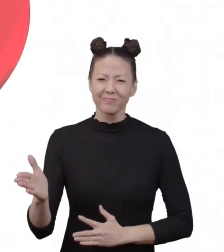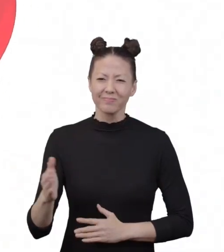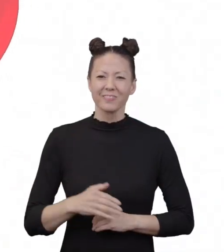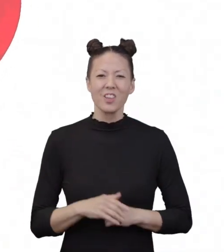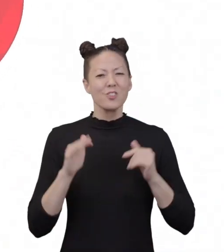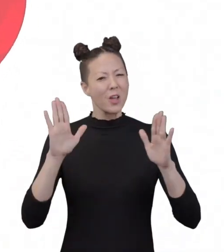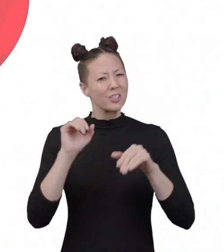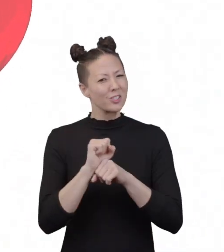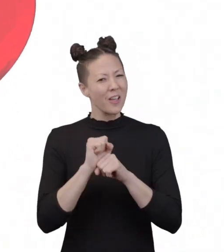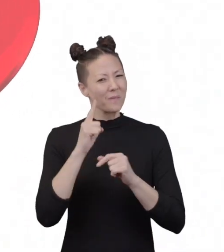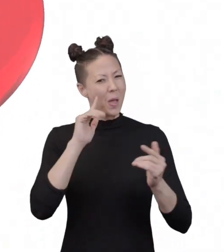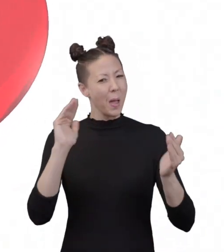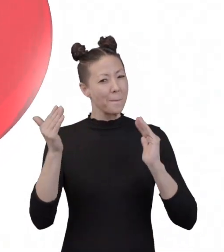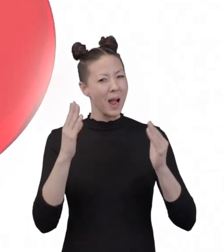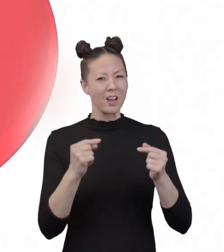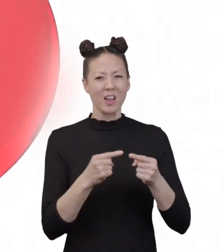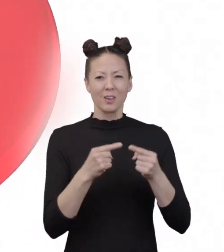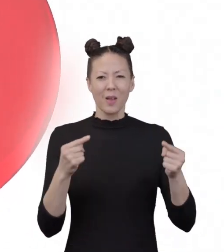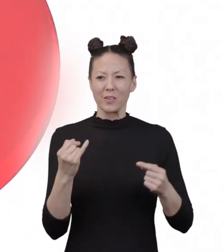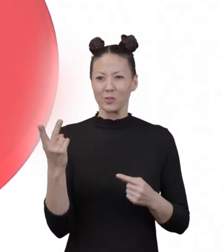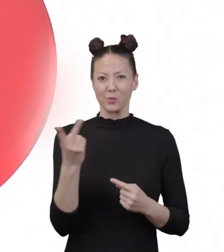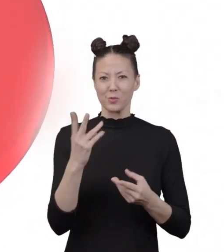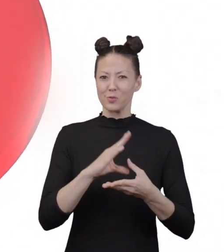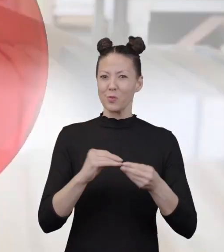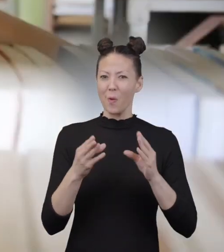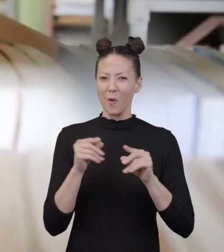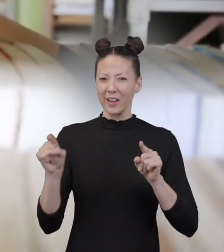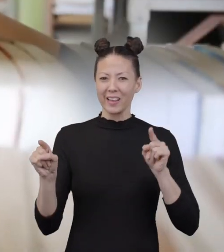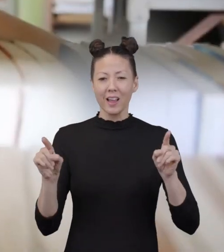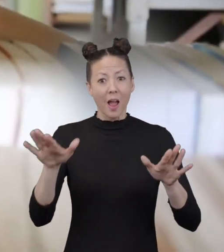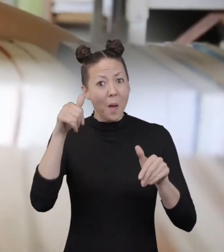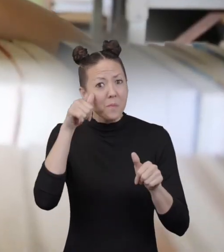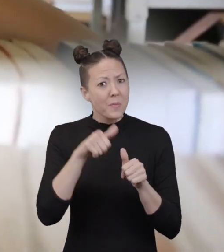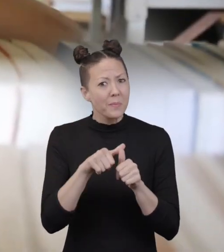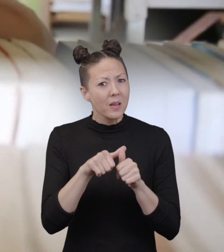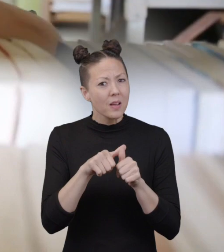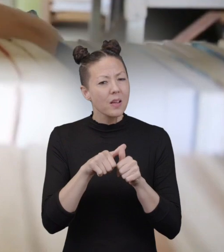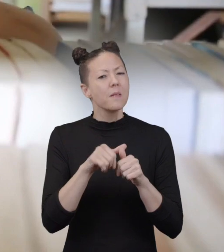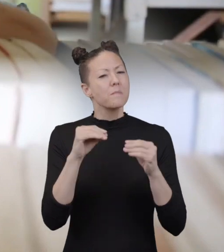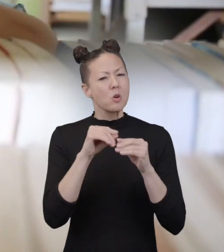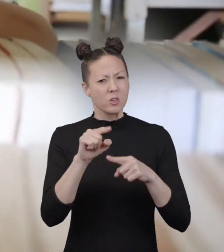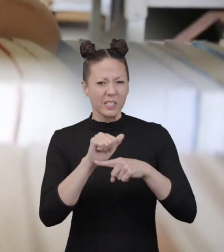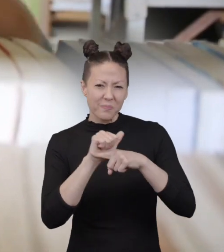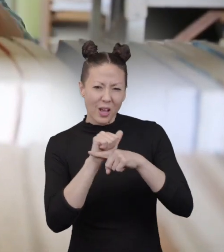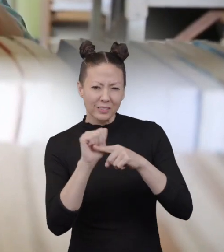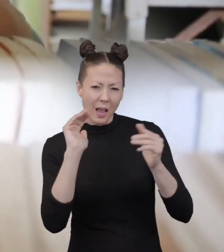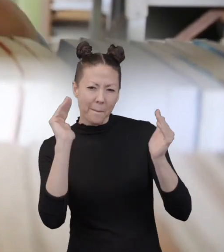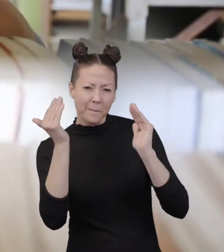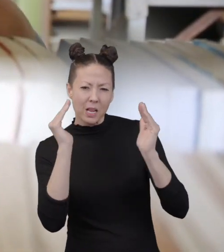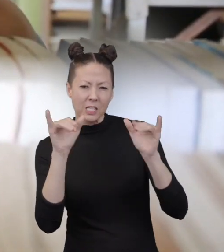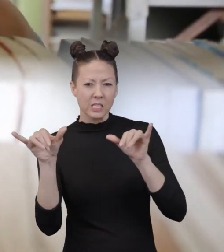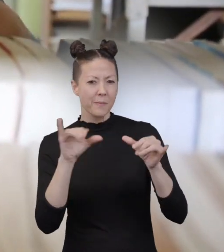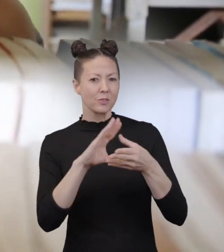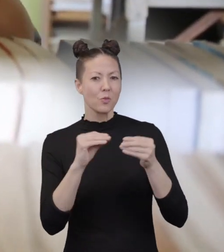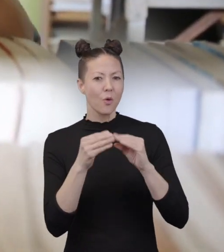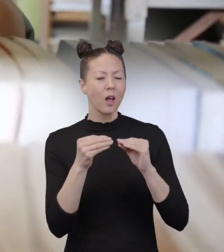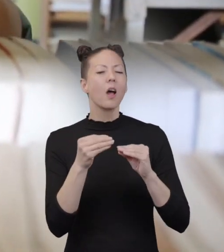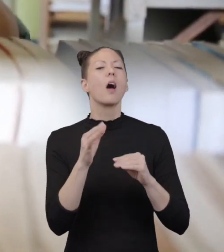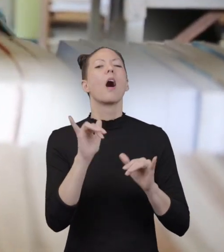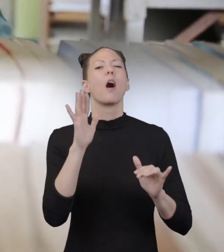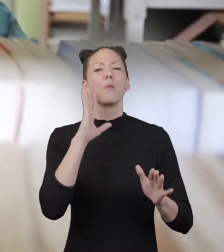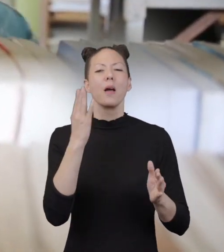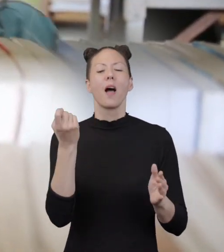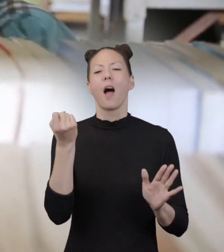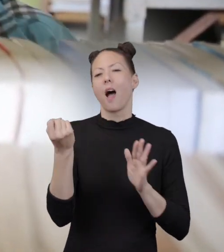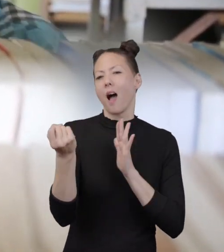Great job comparing and contrasting those two stories. Remember, the more you practice comparing similar stories, the better you